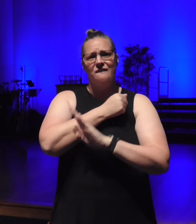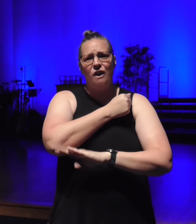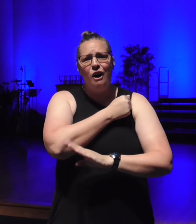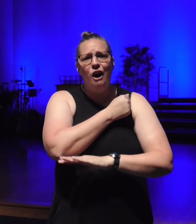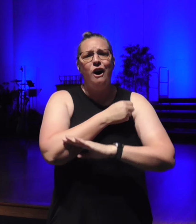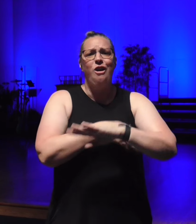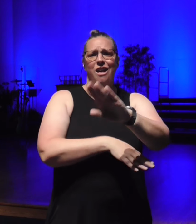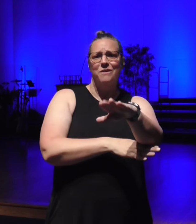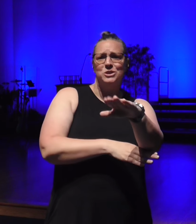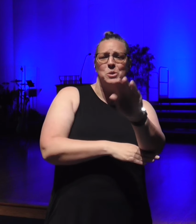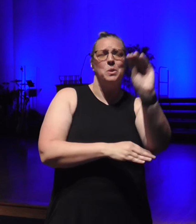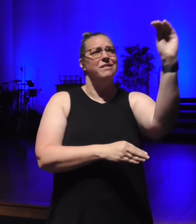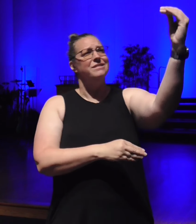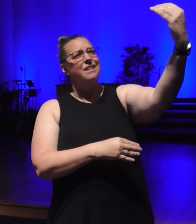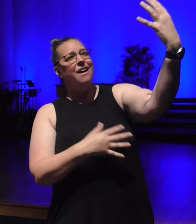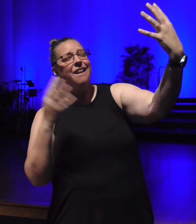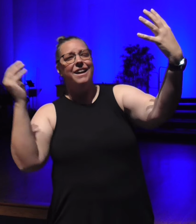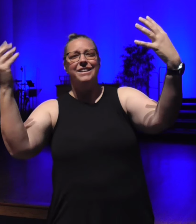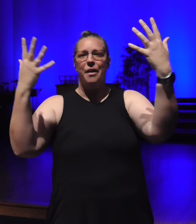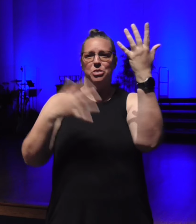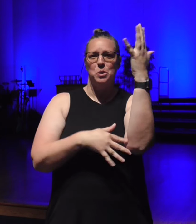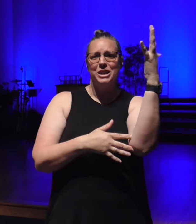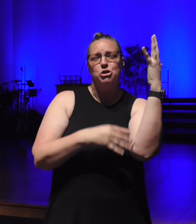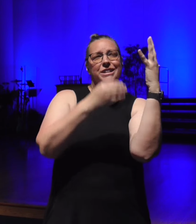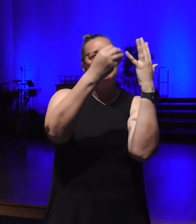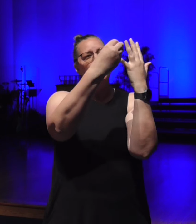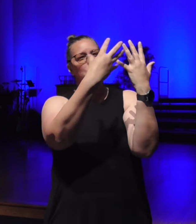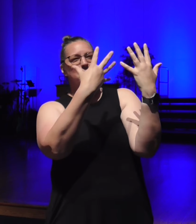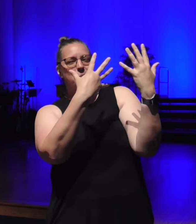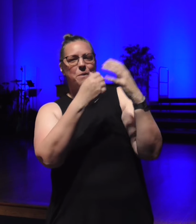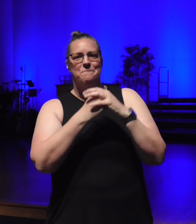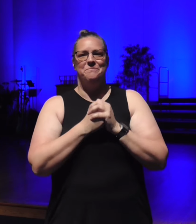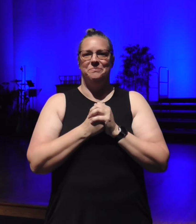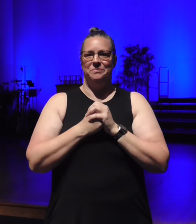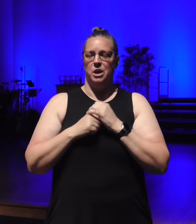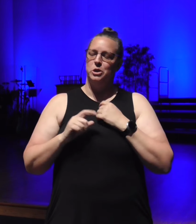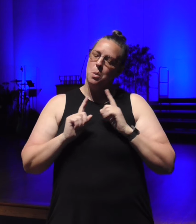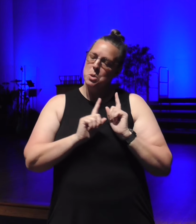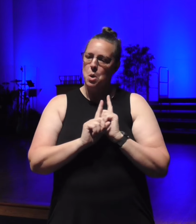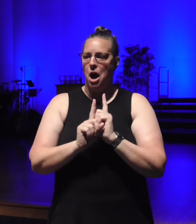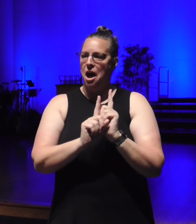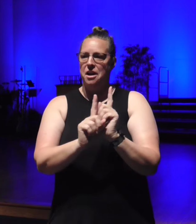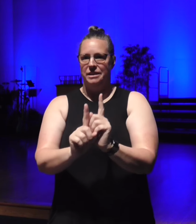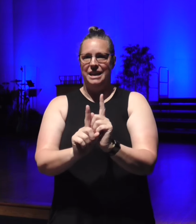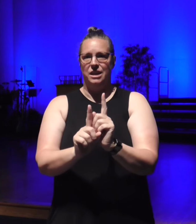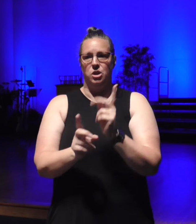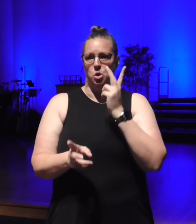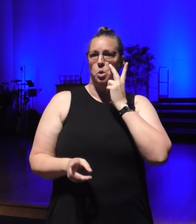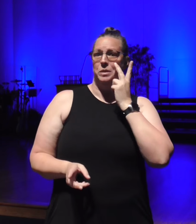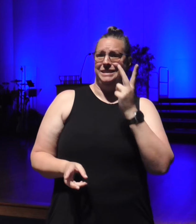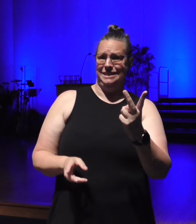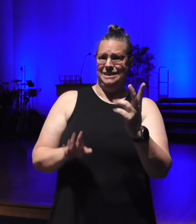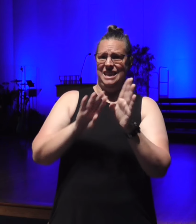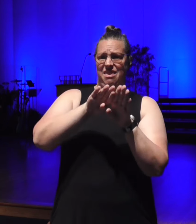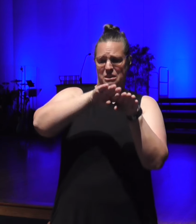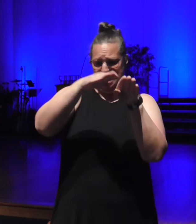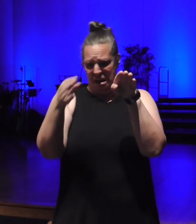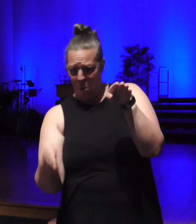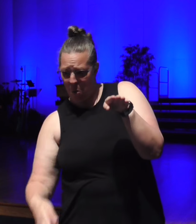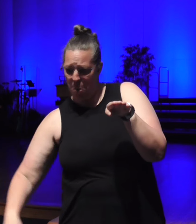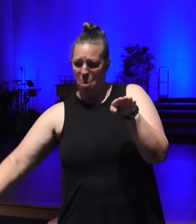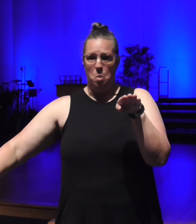the sunlight filtering through the trees, and as we are walking, we come upon a ravine. And